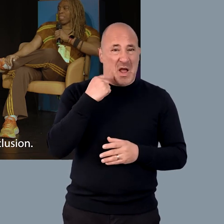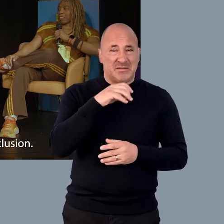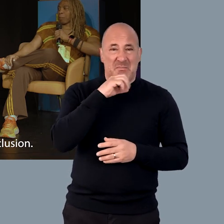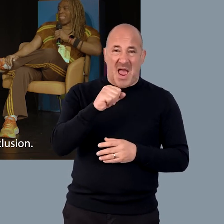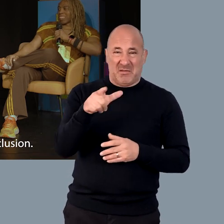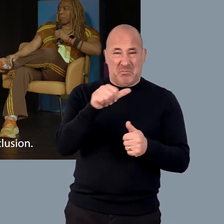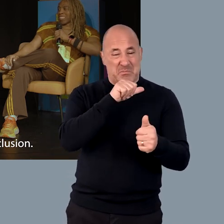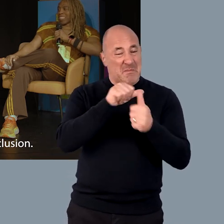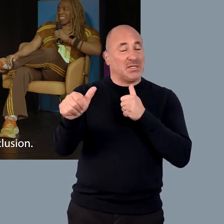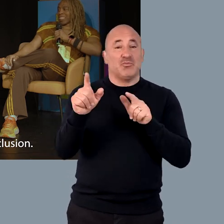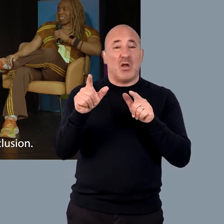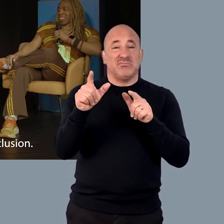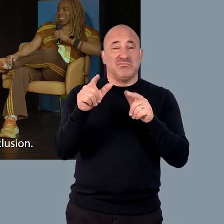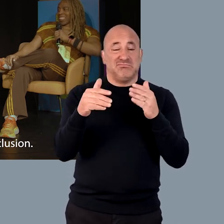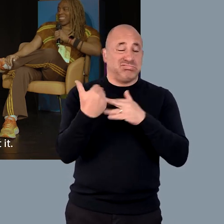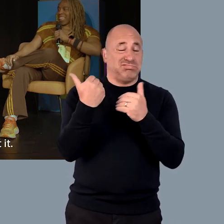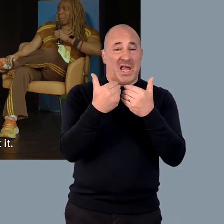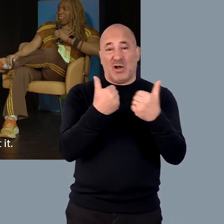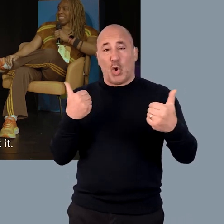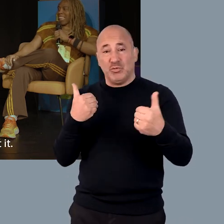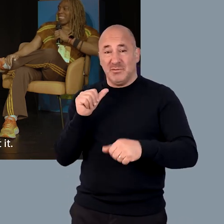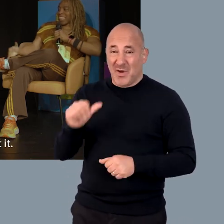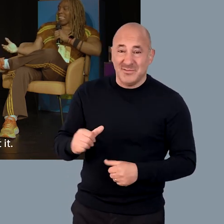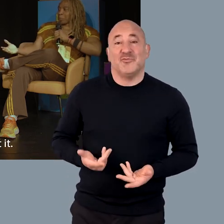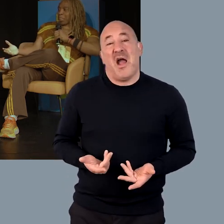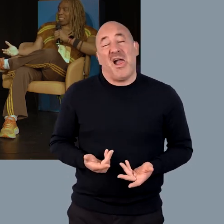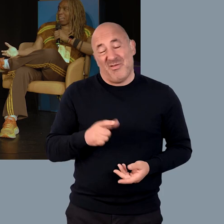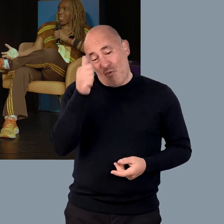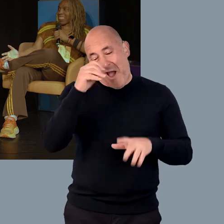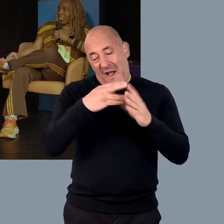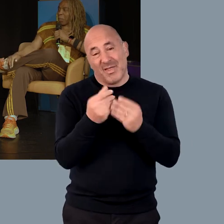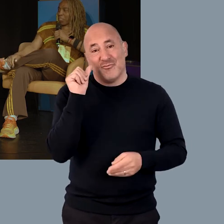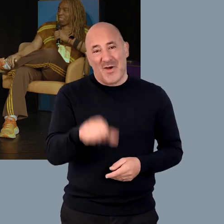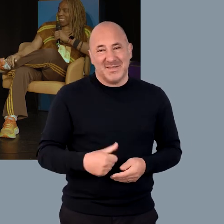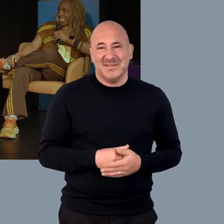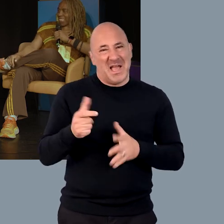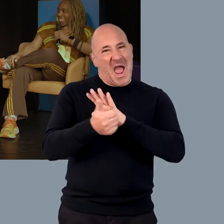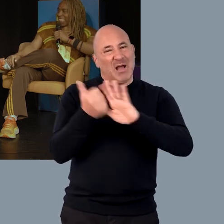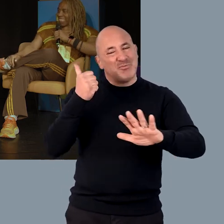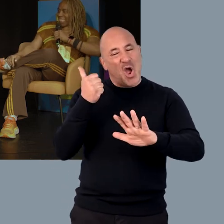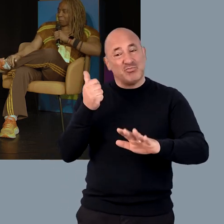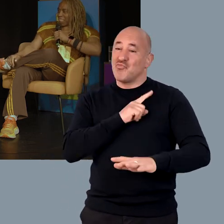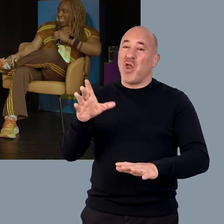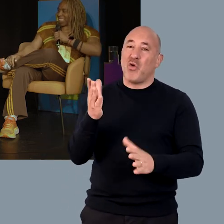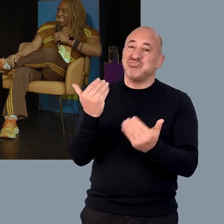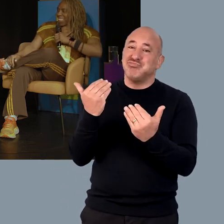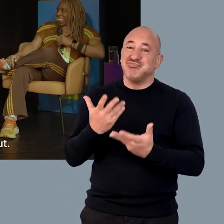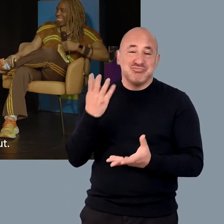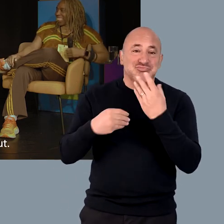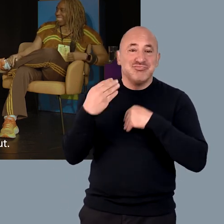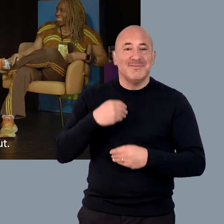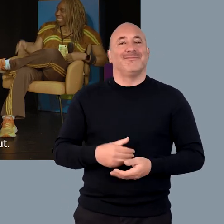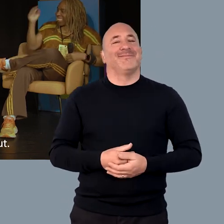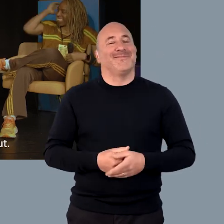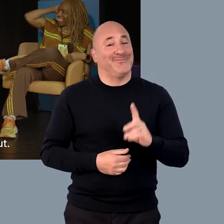Straight white men are the best at radical exclusion. I mean, yeah, I guess they know about it I mean, why not listen? Yeah, true true